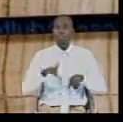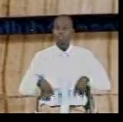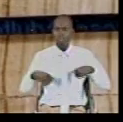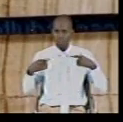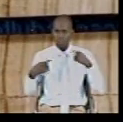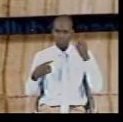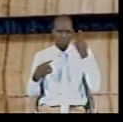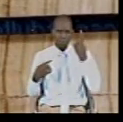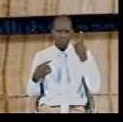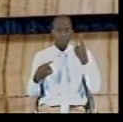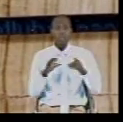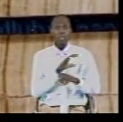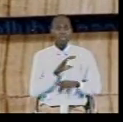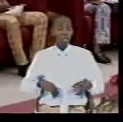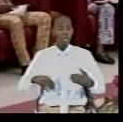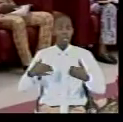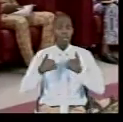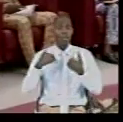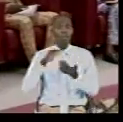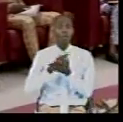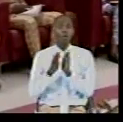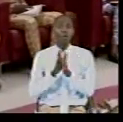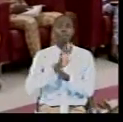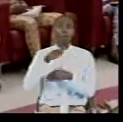become all in all in your life.